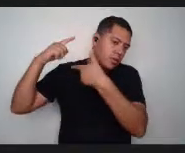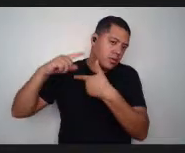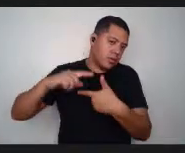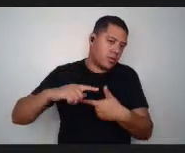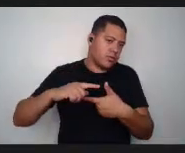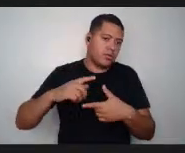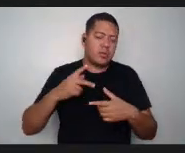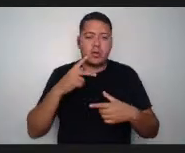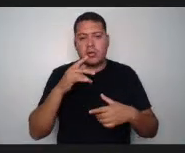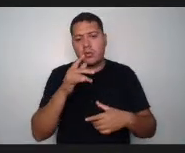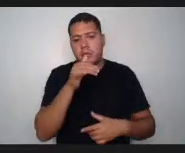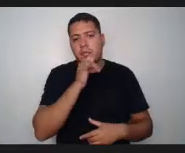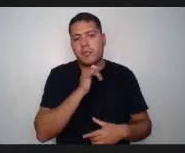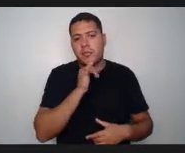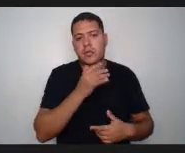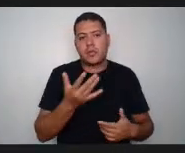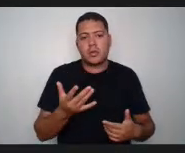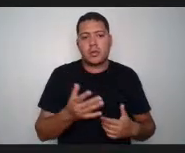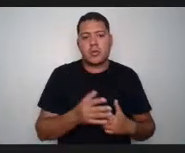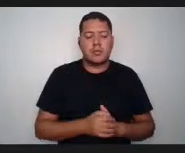are traditional